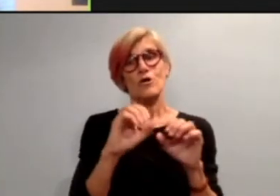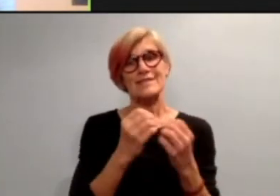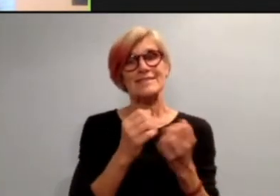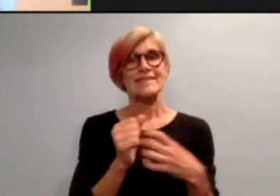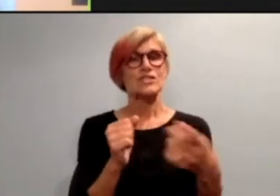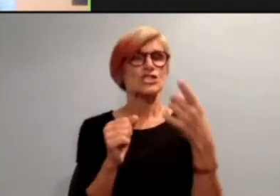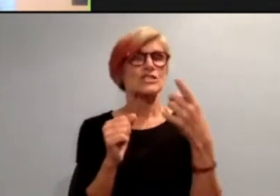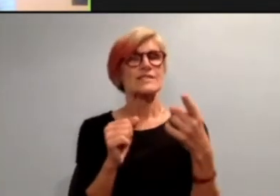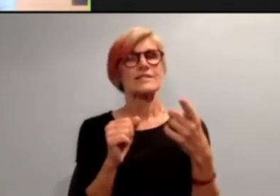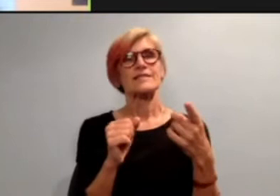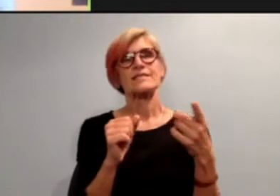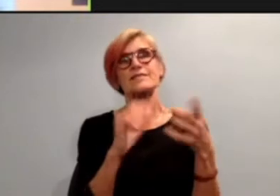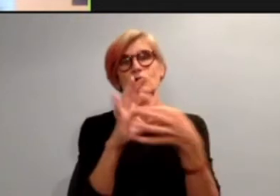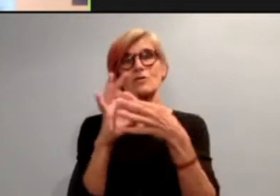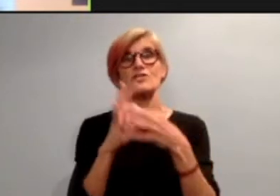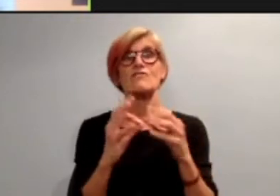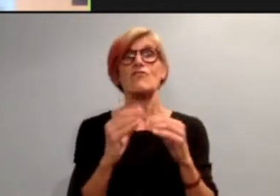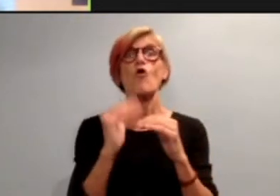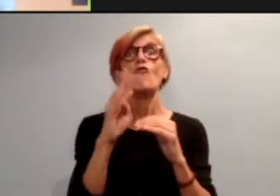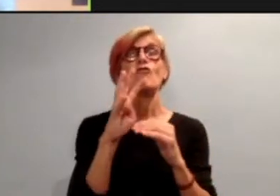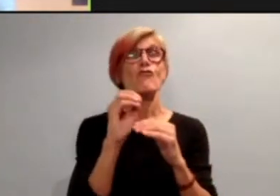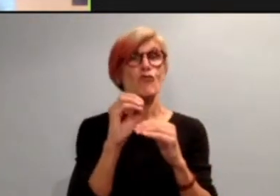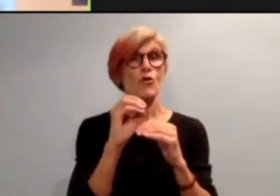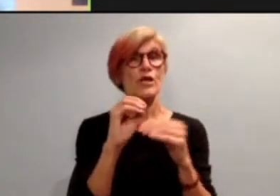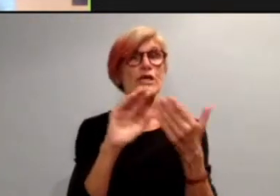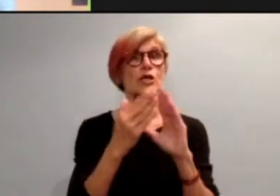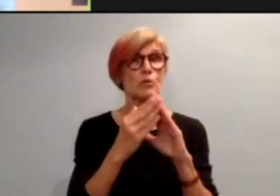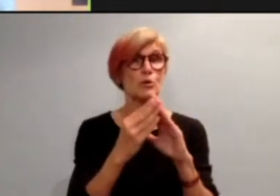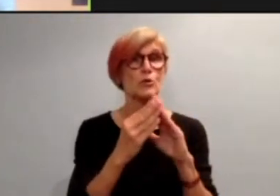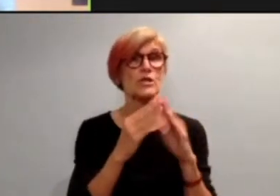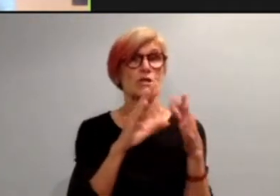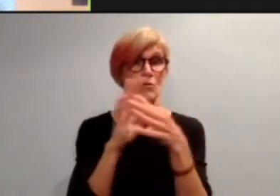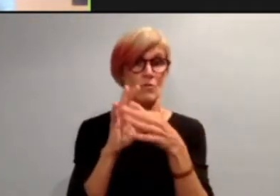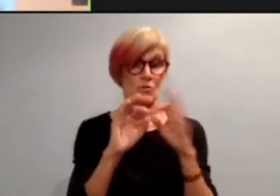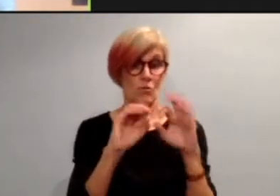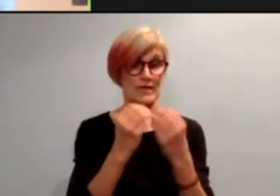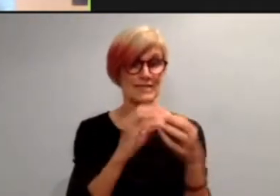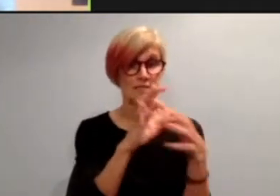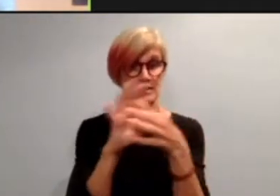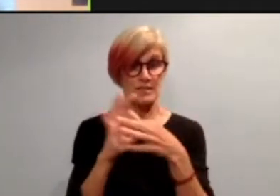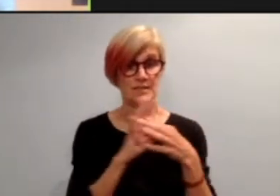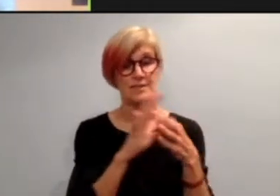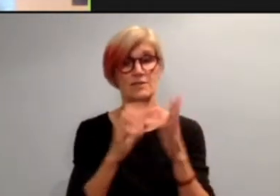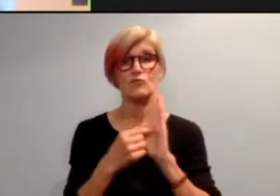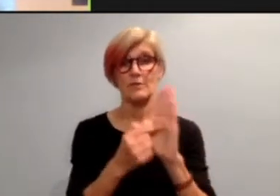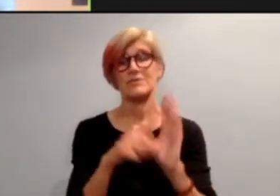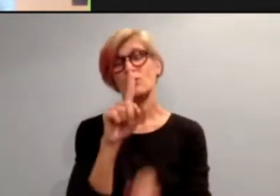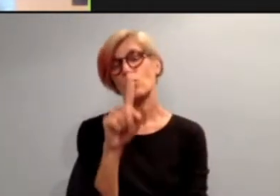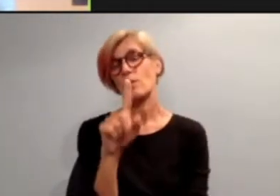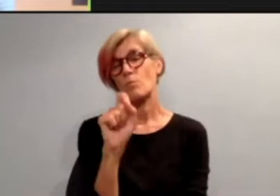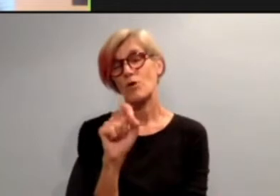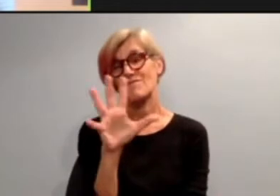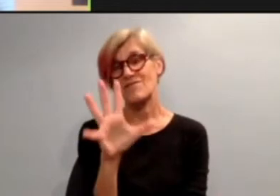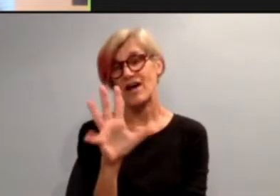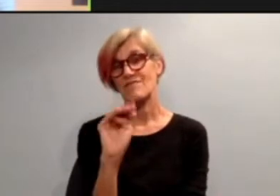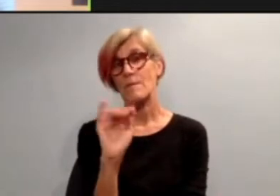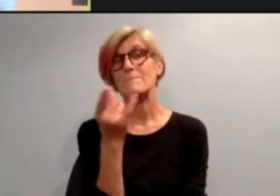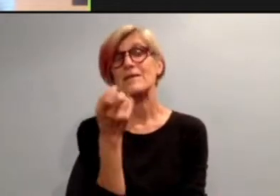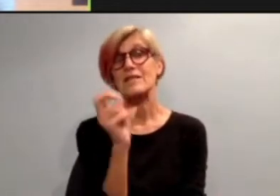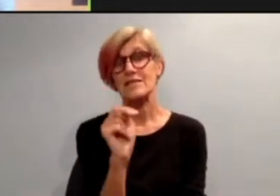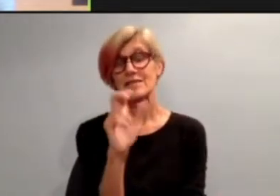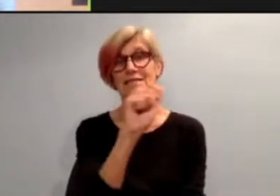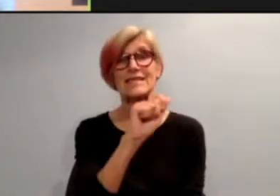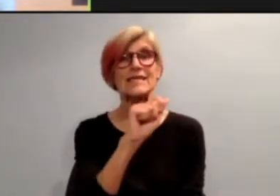40 community-based organizations that together serve and represent the 1.5 million Asian Americans and